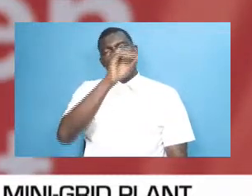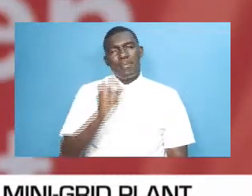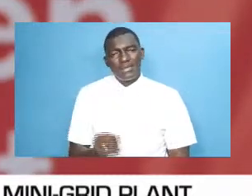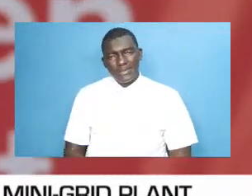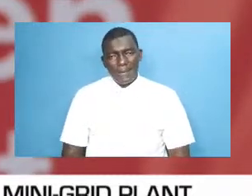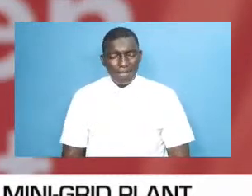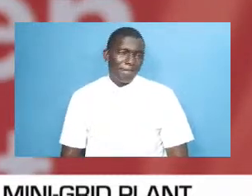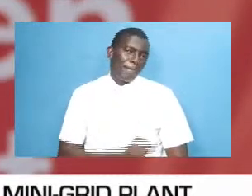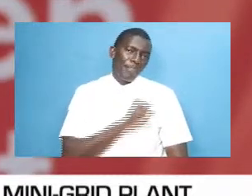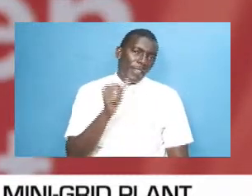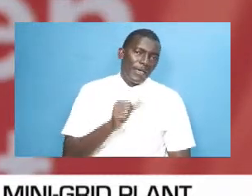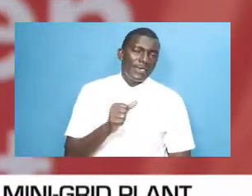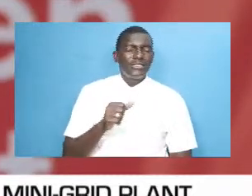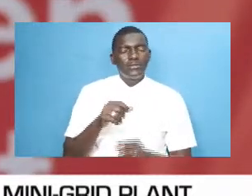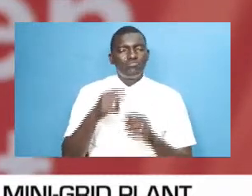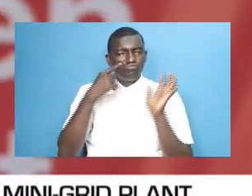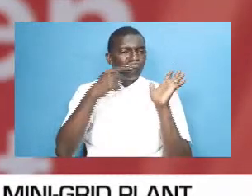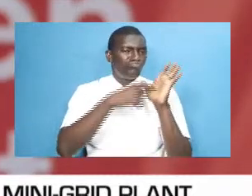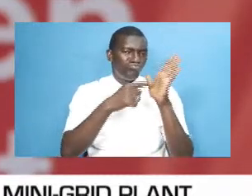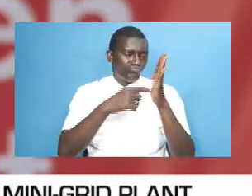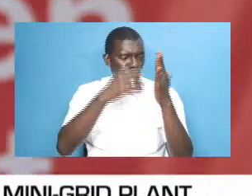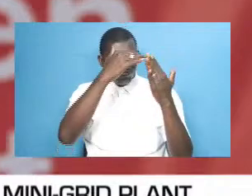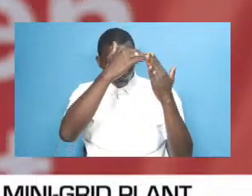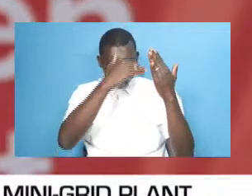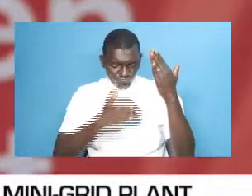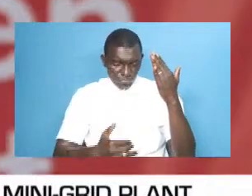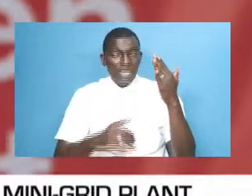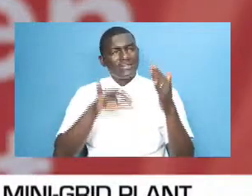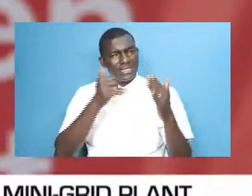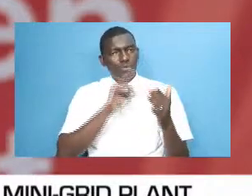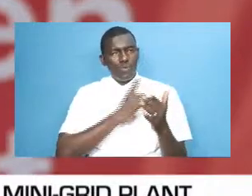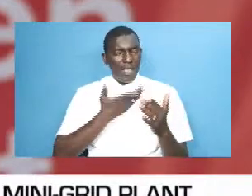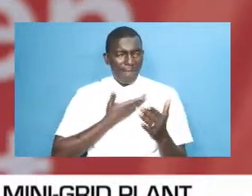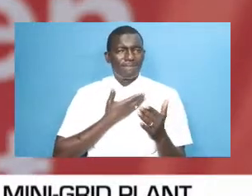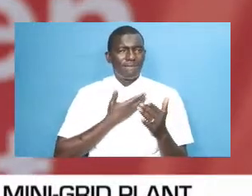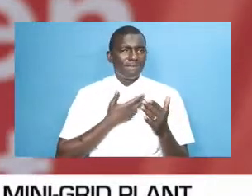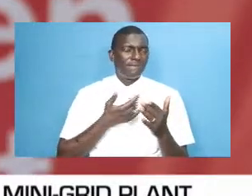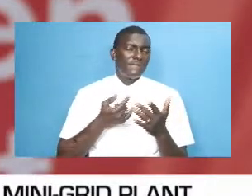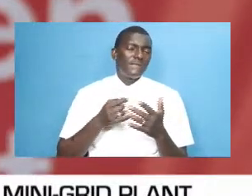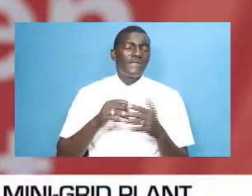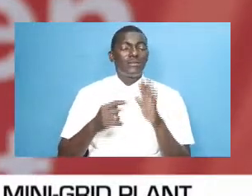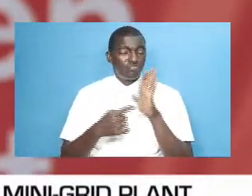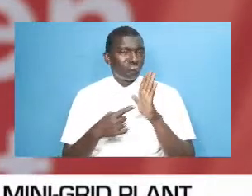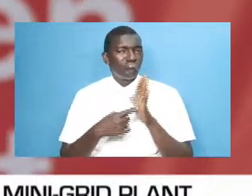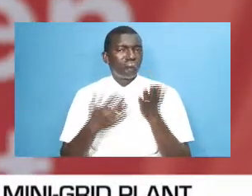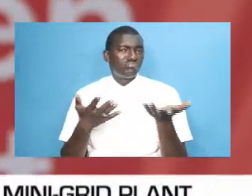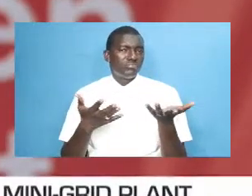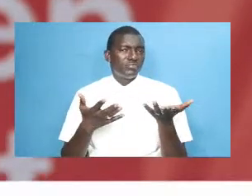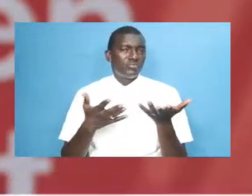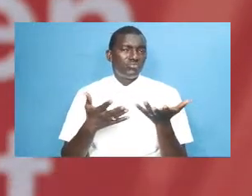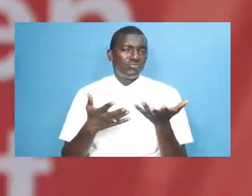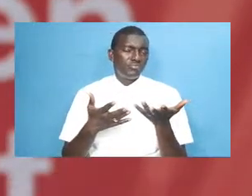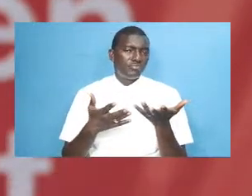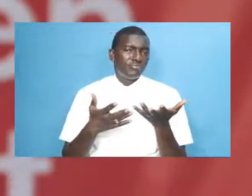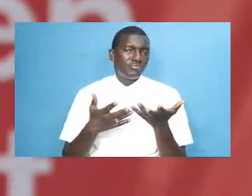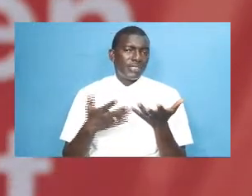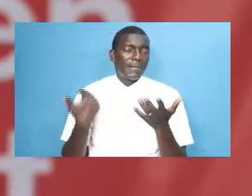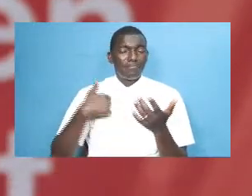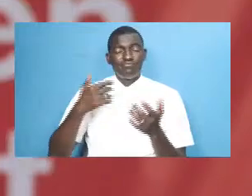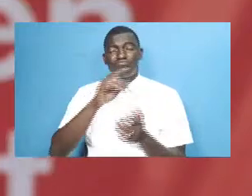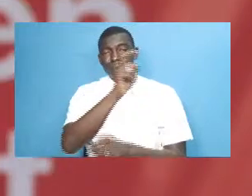And the trend shows that even though we have potential to rapidly